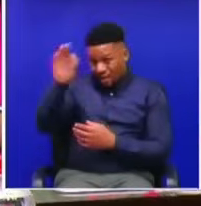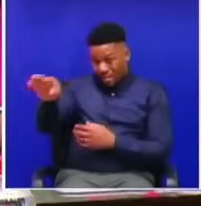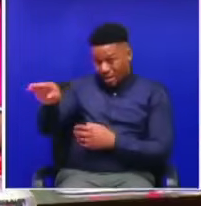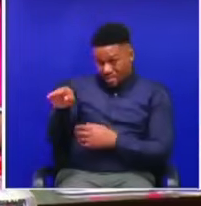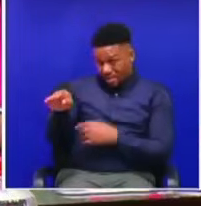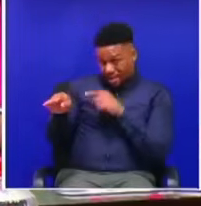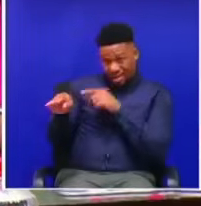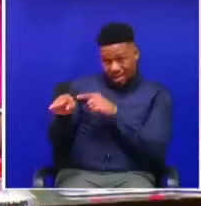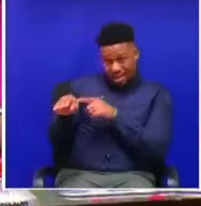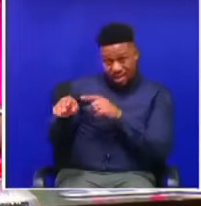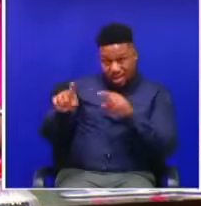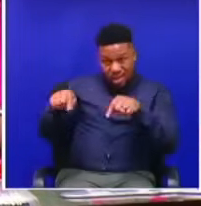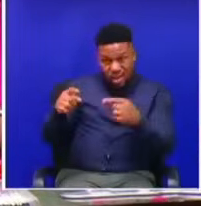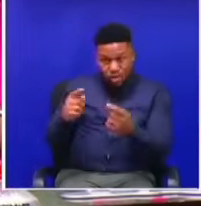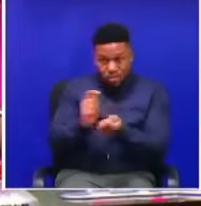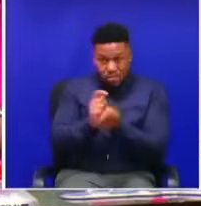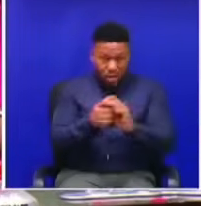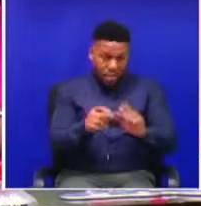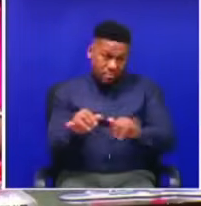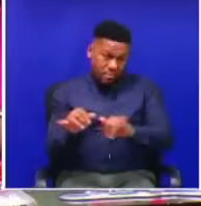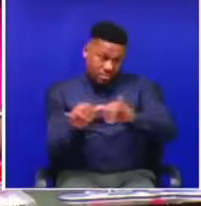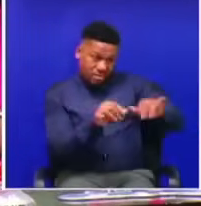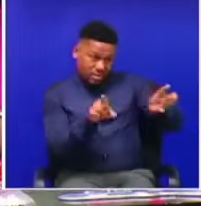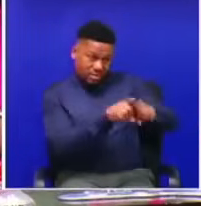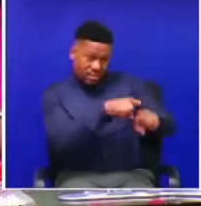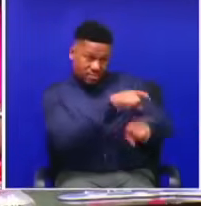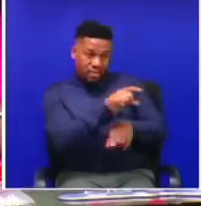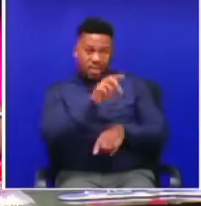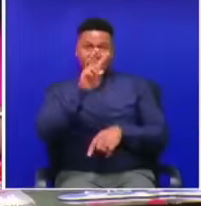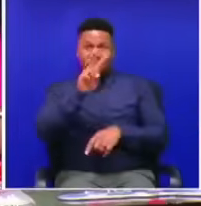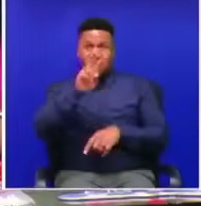yet another VBS looting scheme? Thank you.